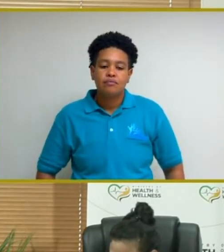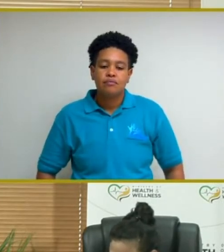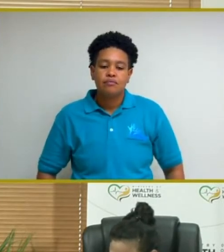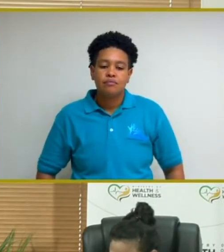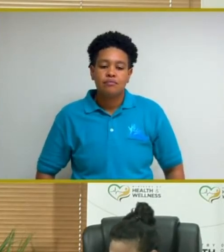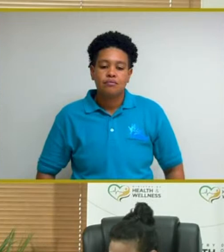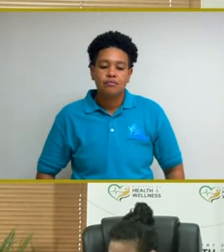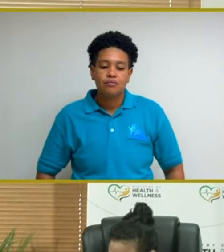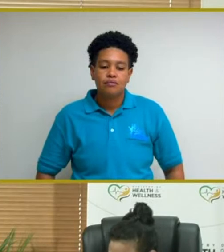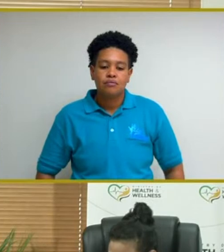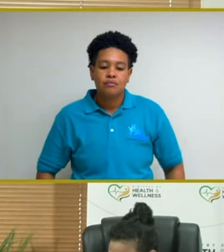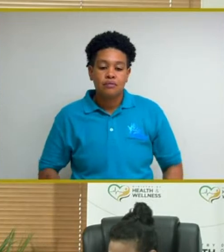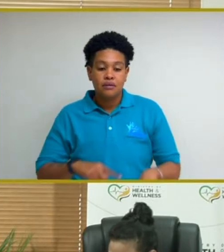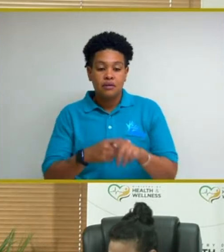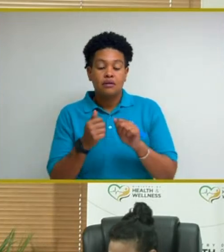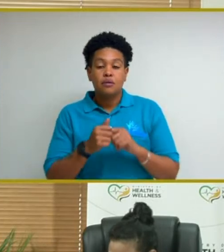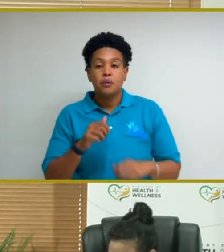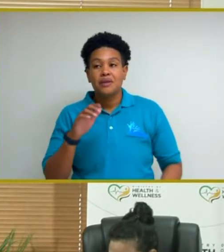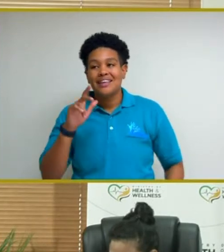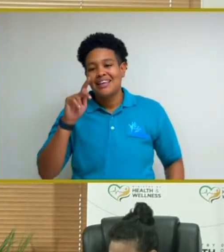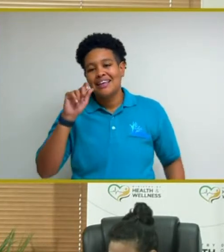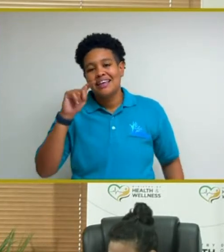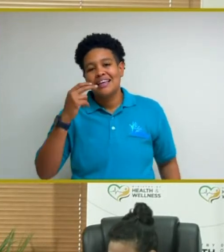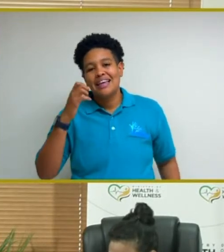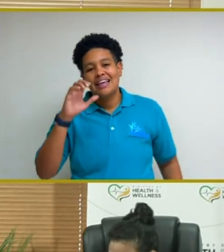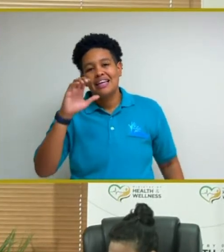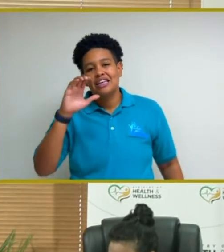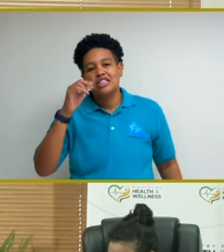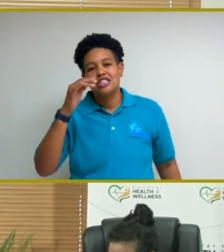Okay, we're going to begin with Kate Chaplin from Reuters.